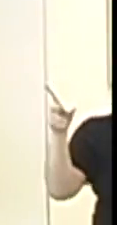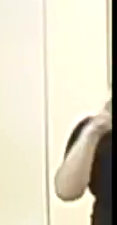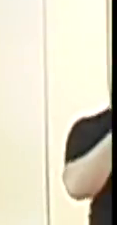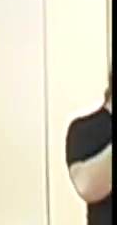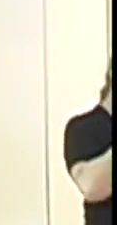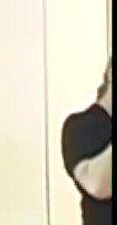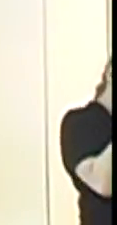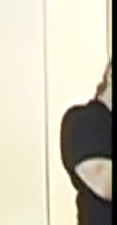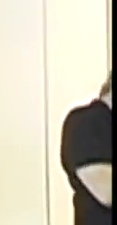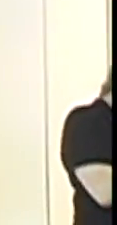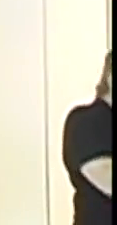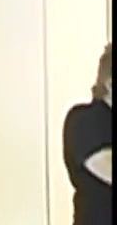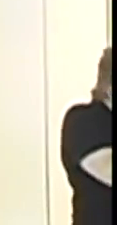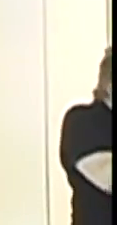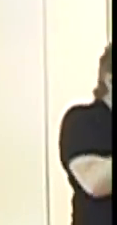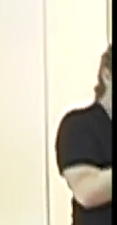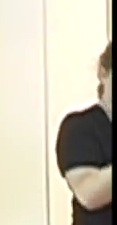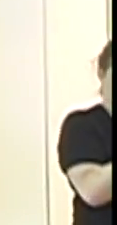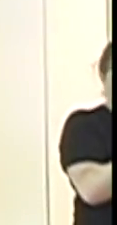of the arm.